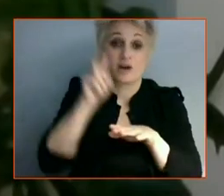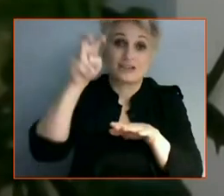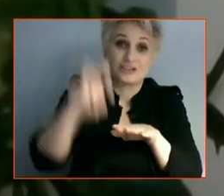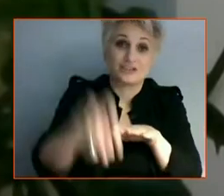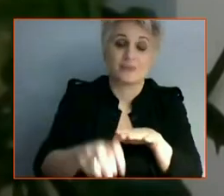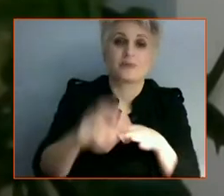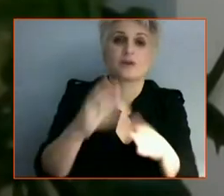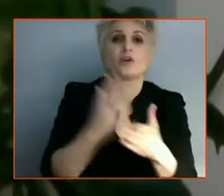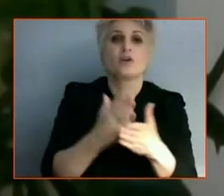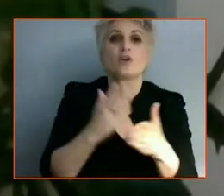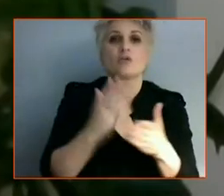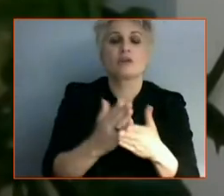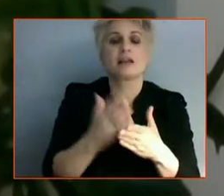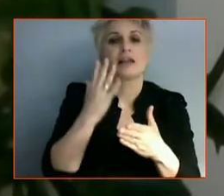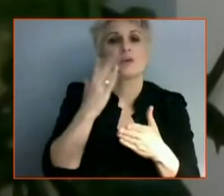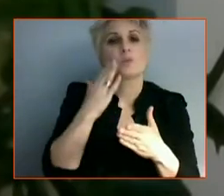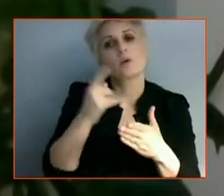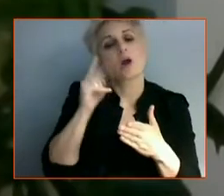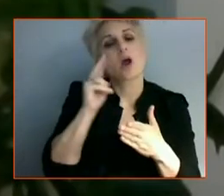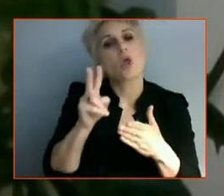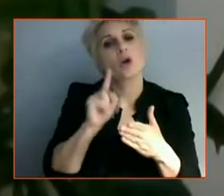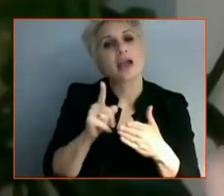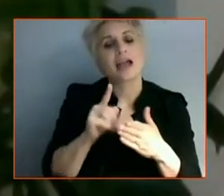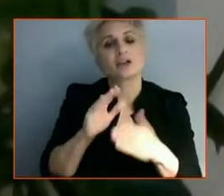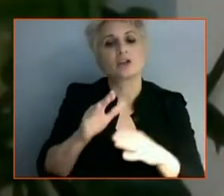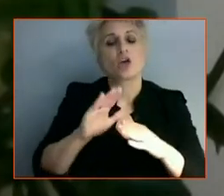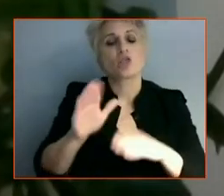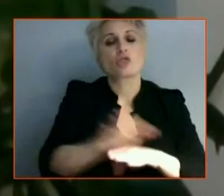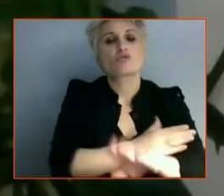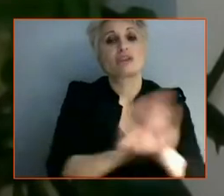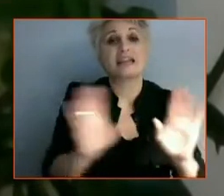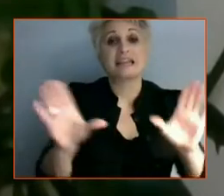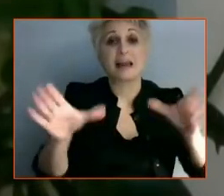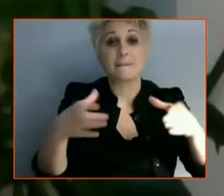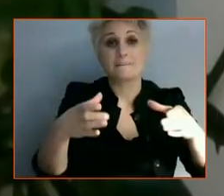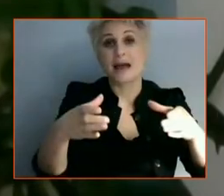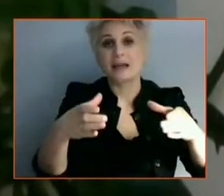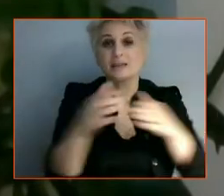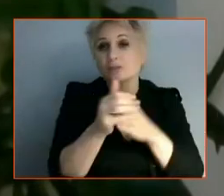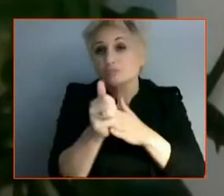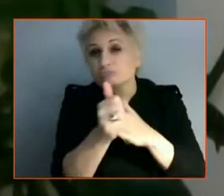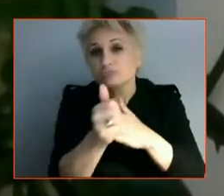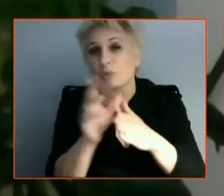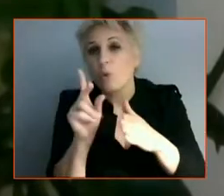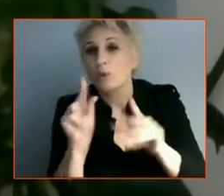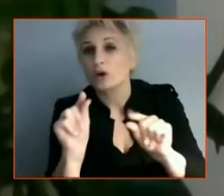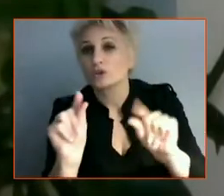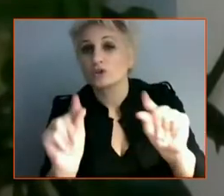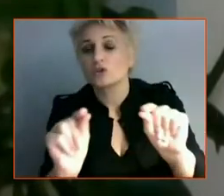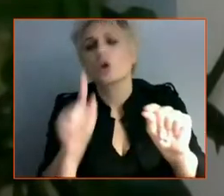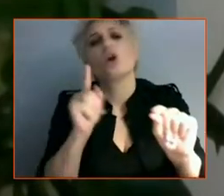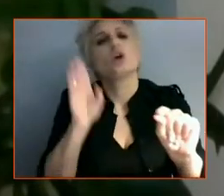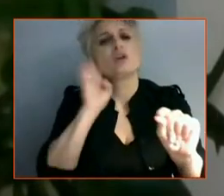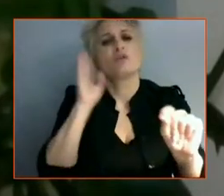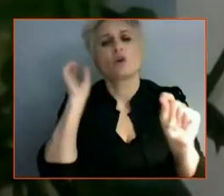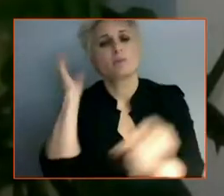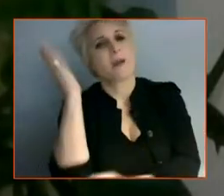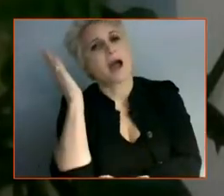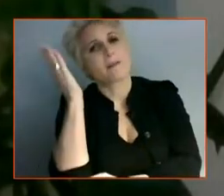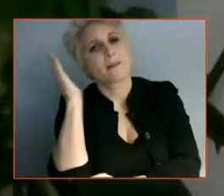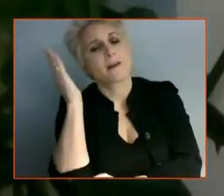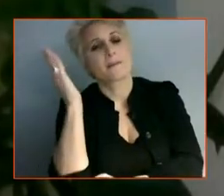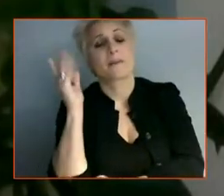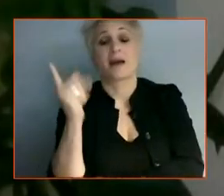kaupapa of the Green Party of Aotearoa in New Zealand. You've heard a lot, and you always will, I guess one of the common buzzwords of